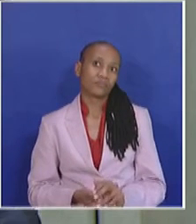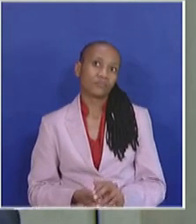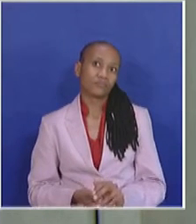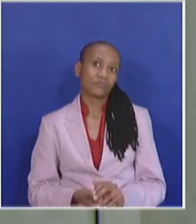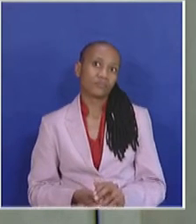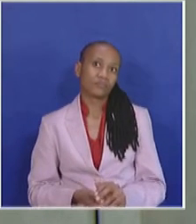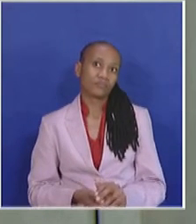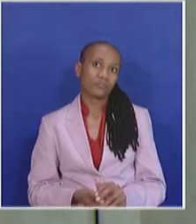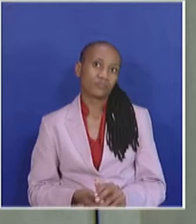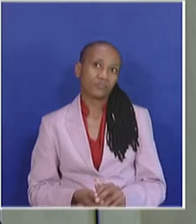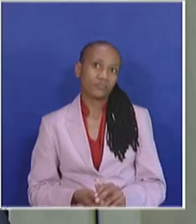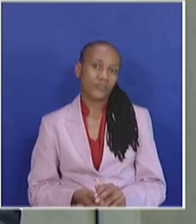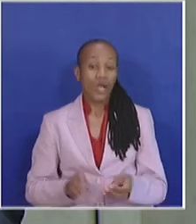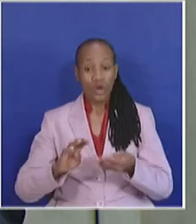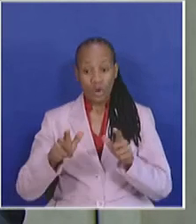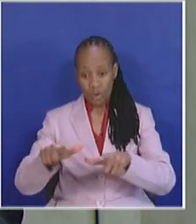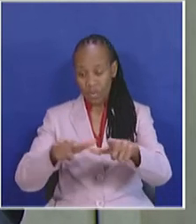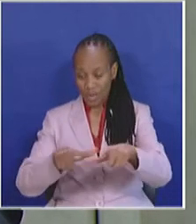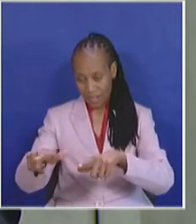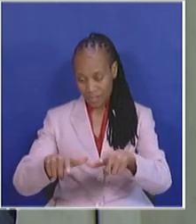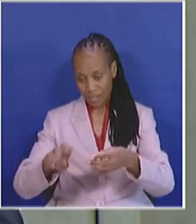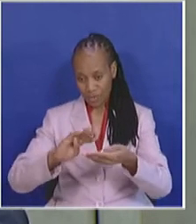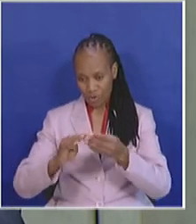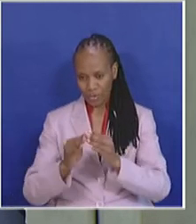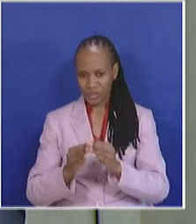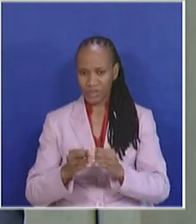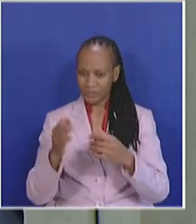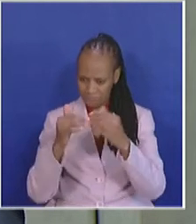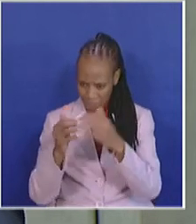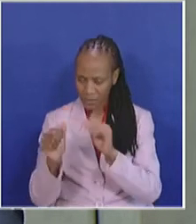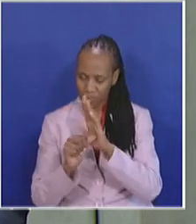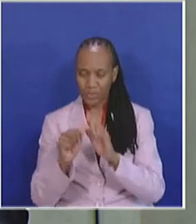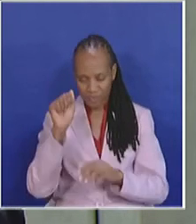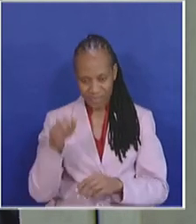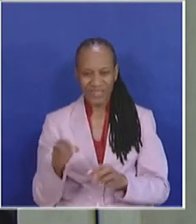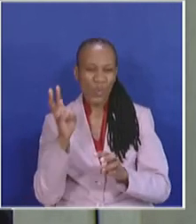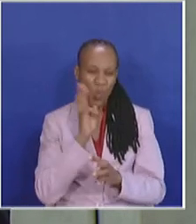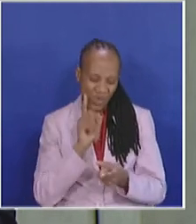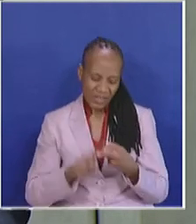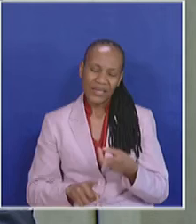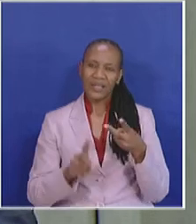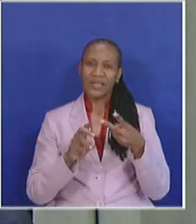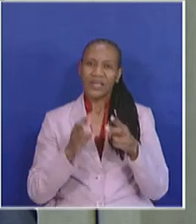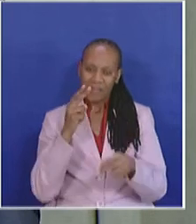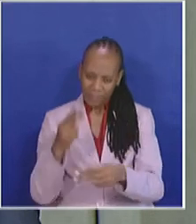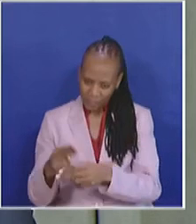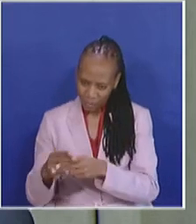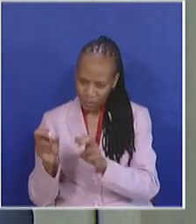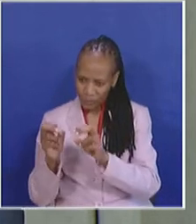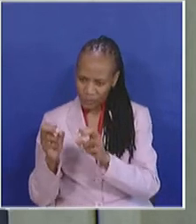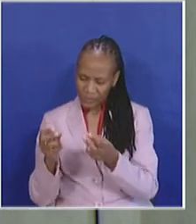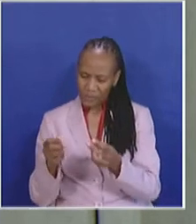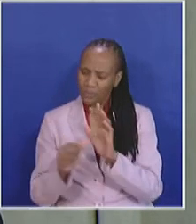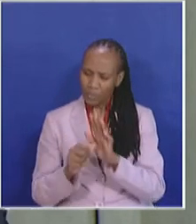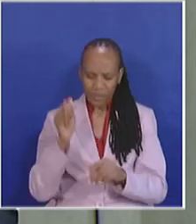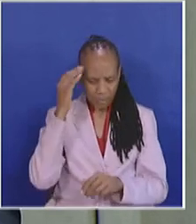Infrastructure is critical for local communities. It assists us to supply water and sanitation to all our people, to connect